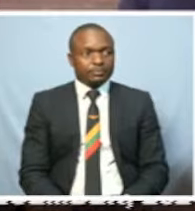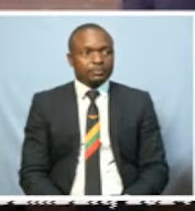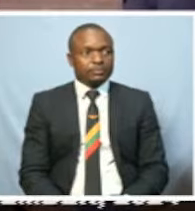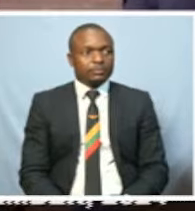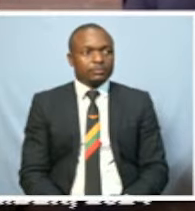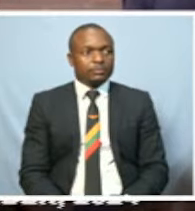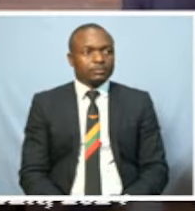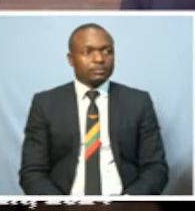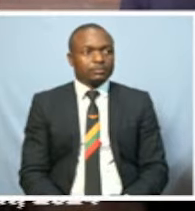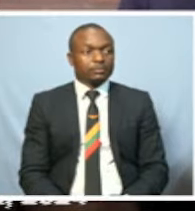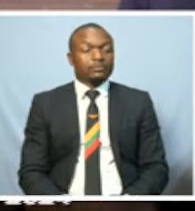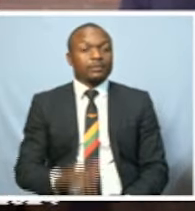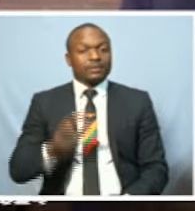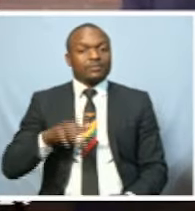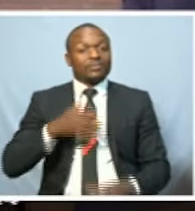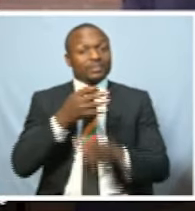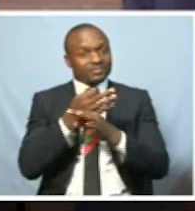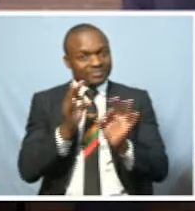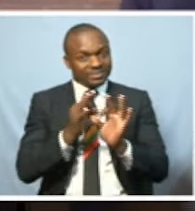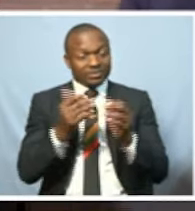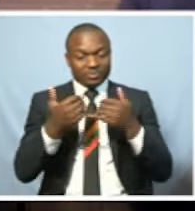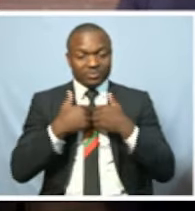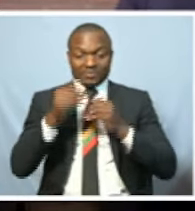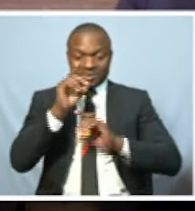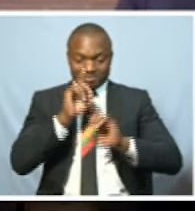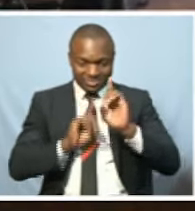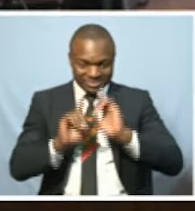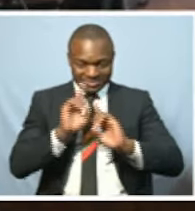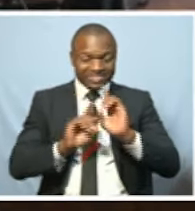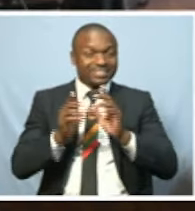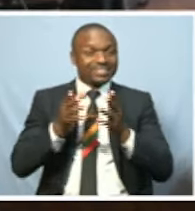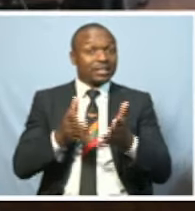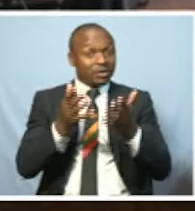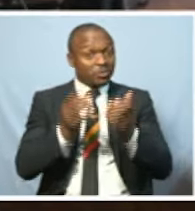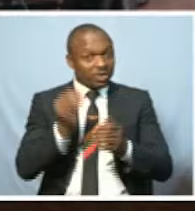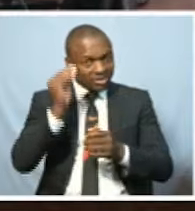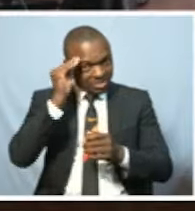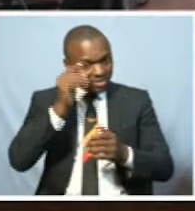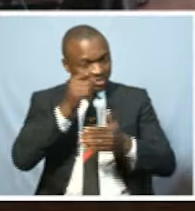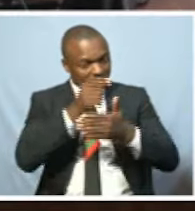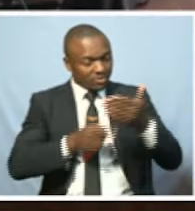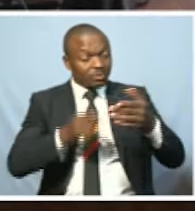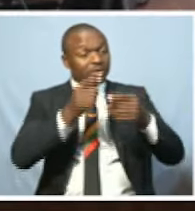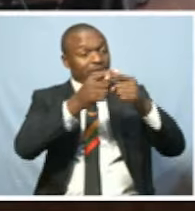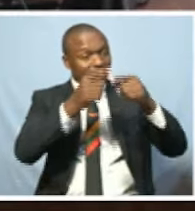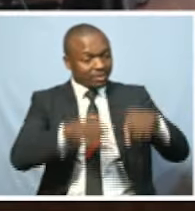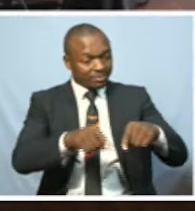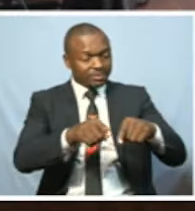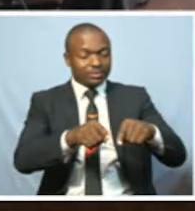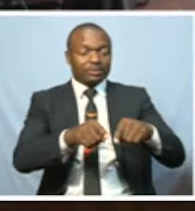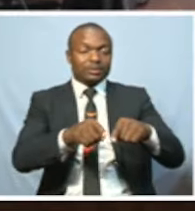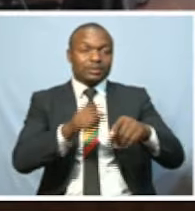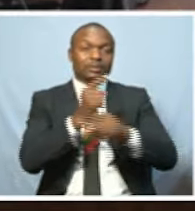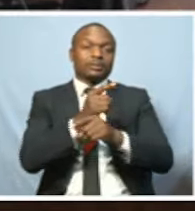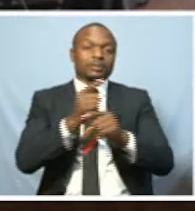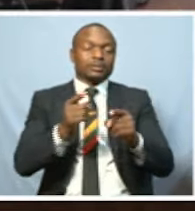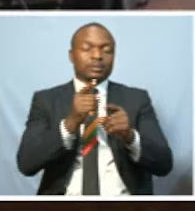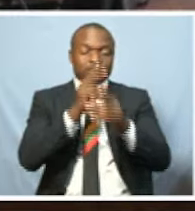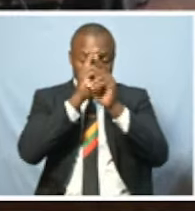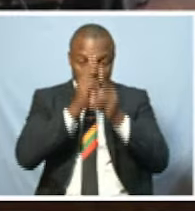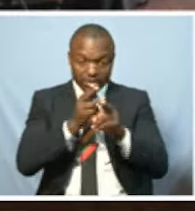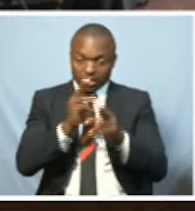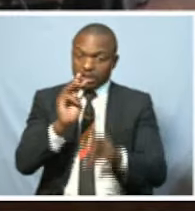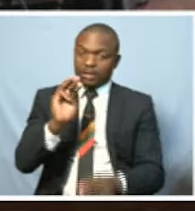Well, feel free, we're having an interaction here. We want to know what transpired. Just like Honorable Mwene has